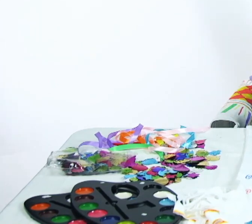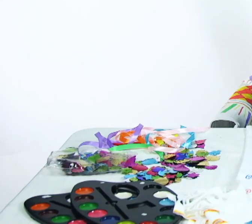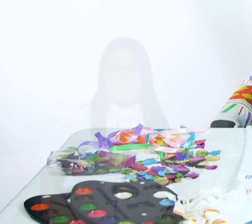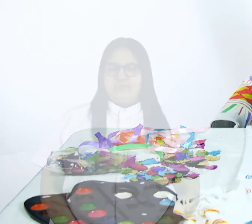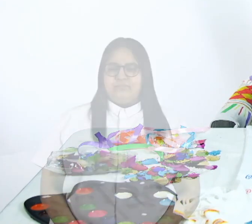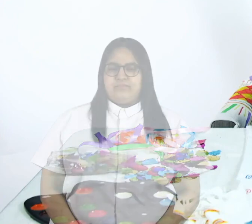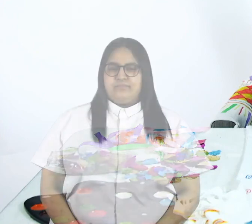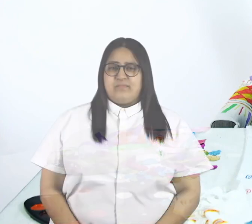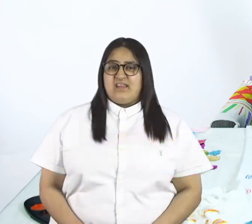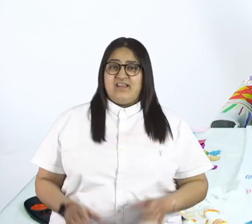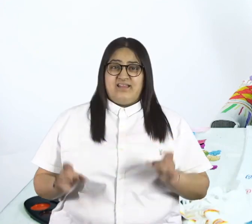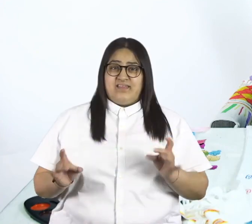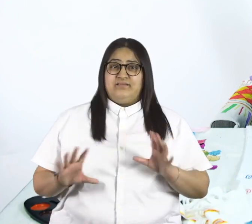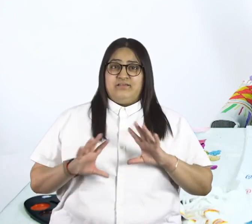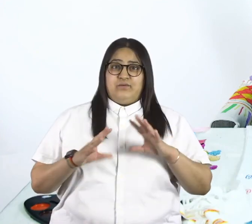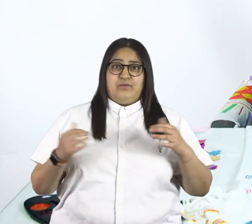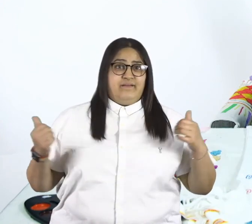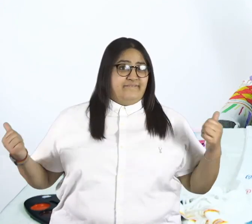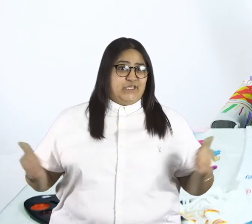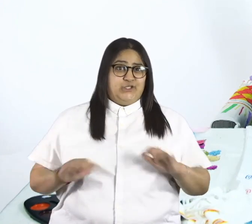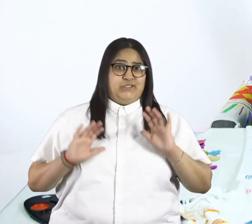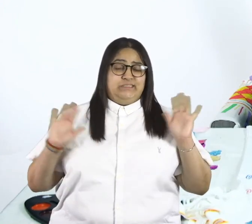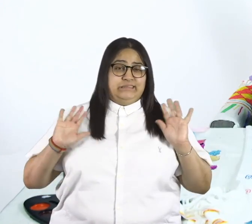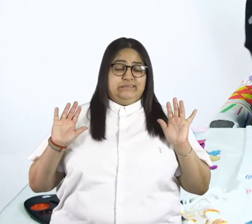And that is all, folks.